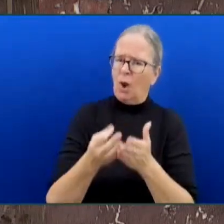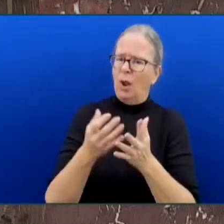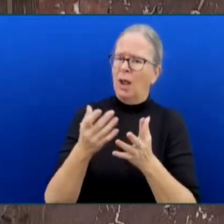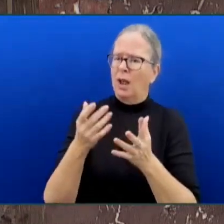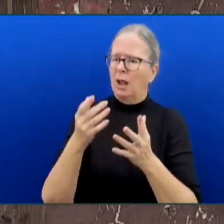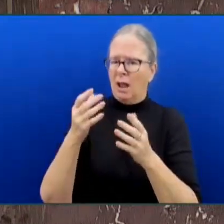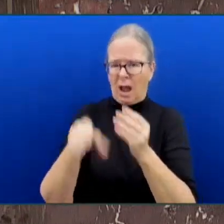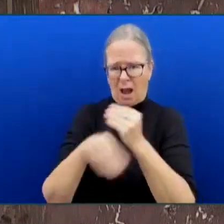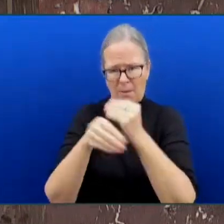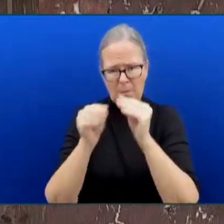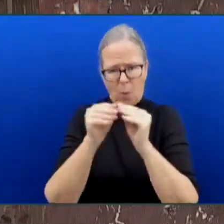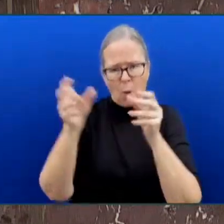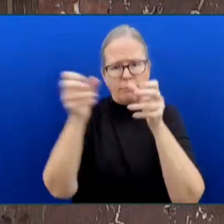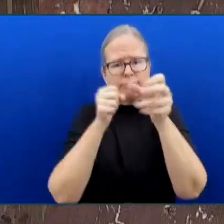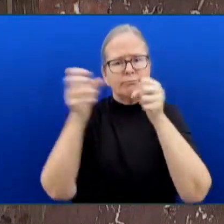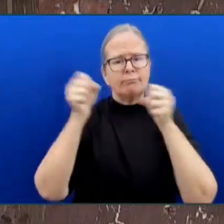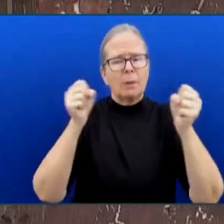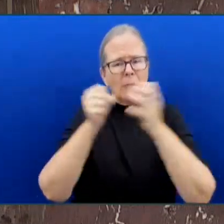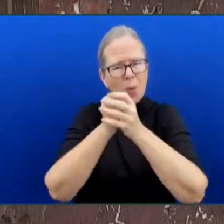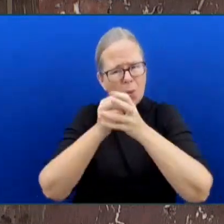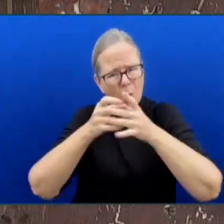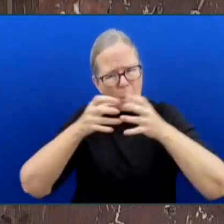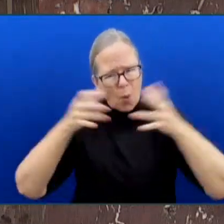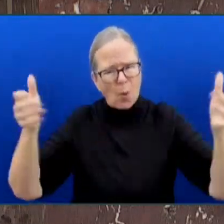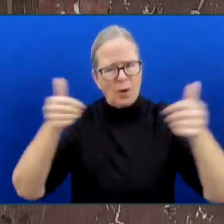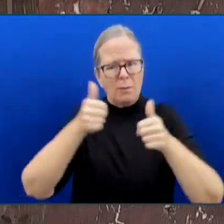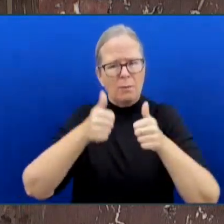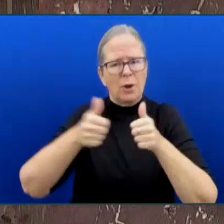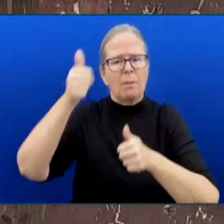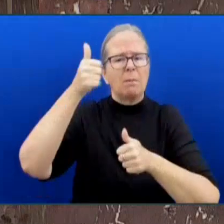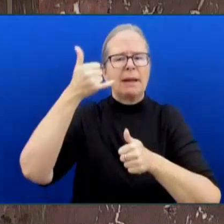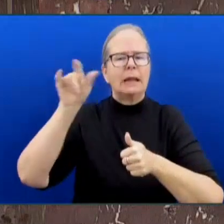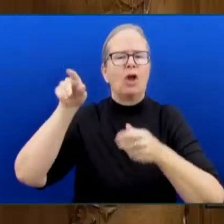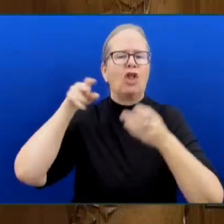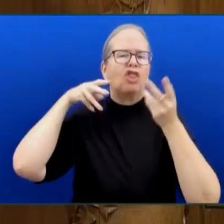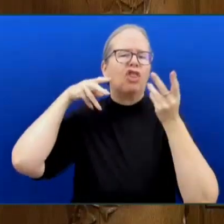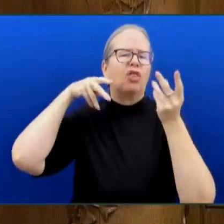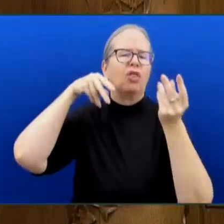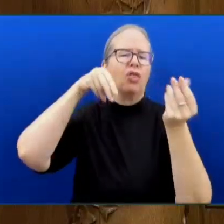more important than delivering reliable service?